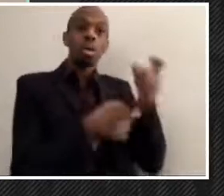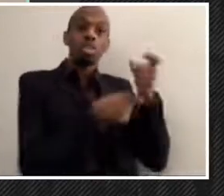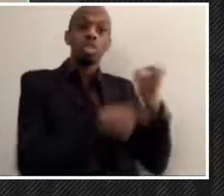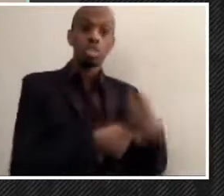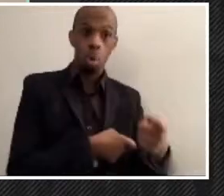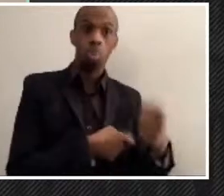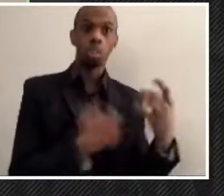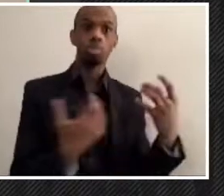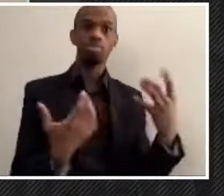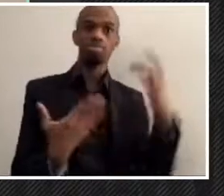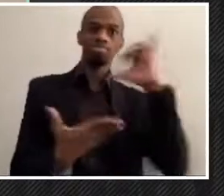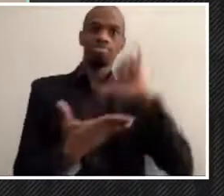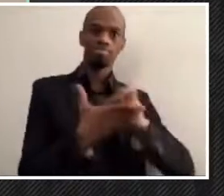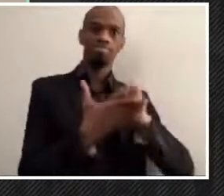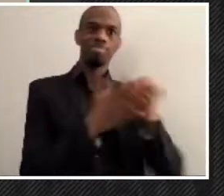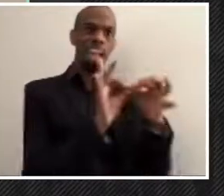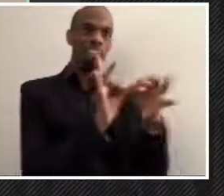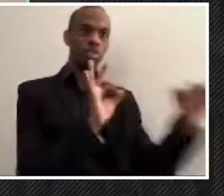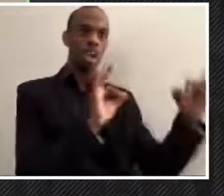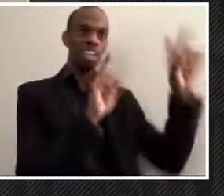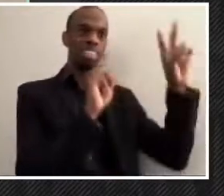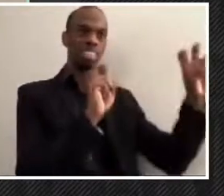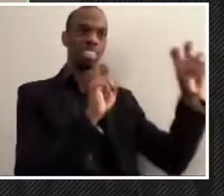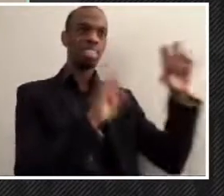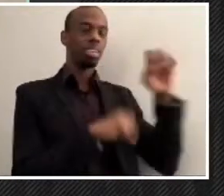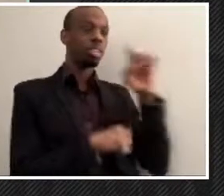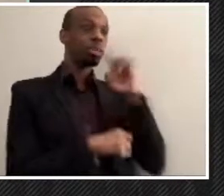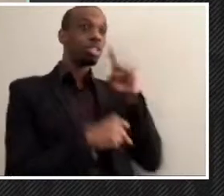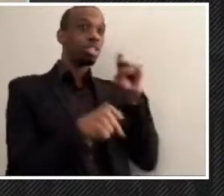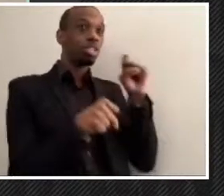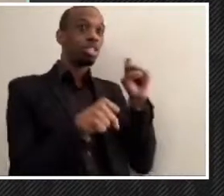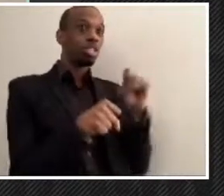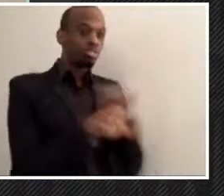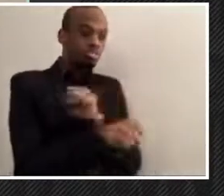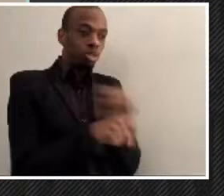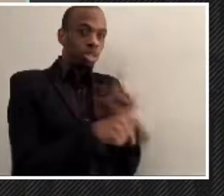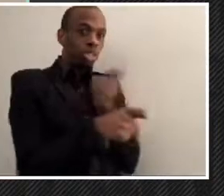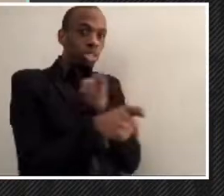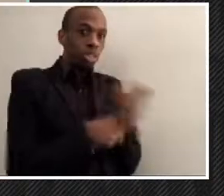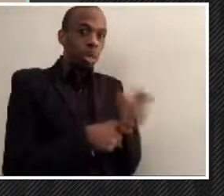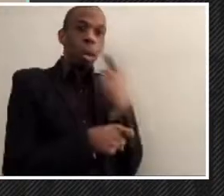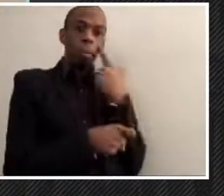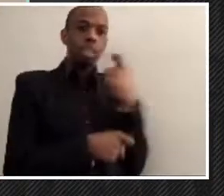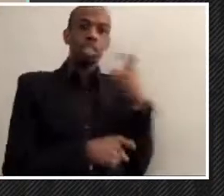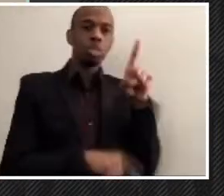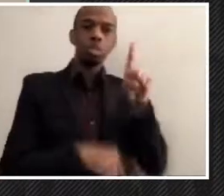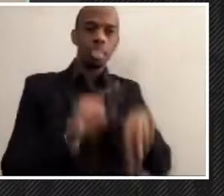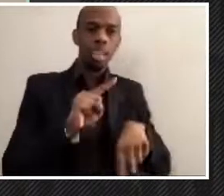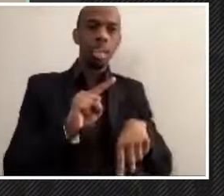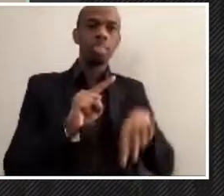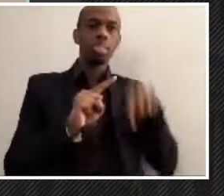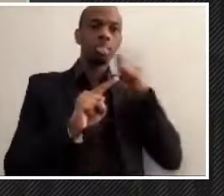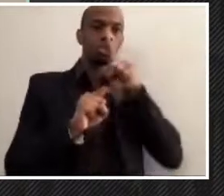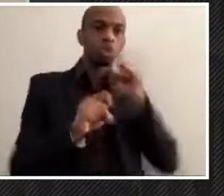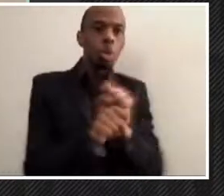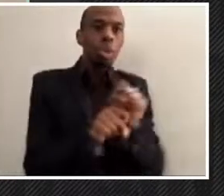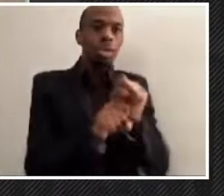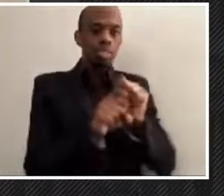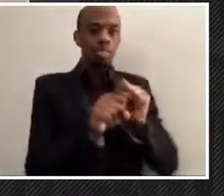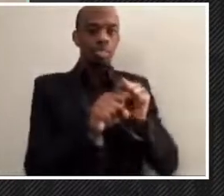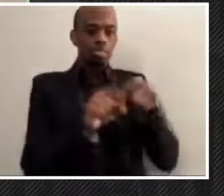joke. It's a joke because it's not physically possible for you to pull yourself up by your bootstrap. And the irony is